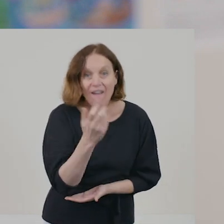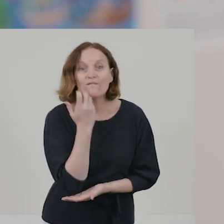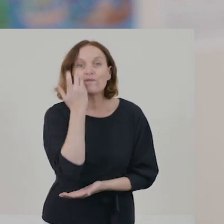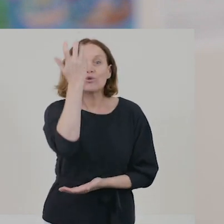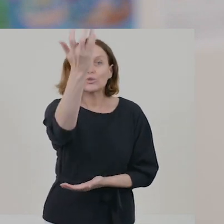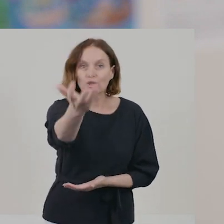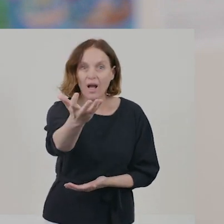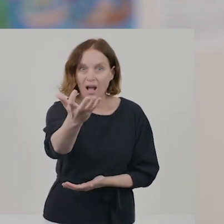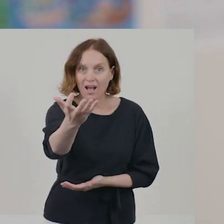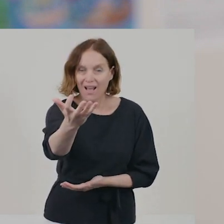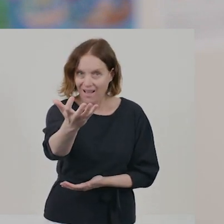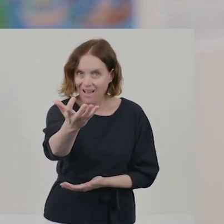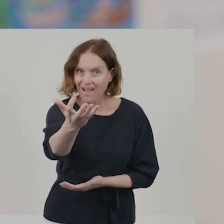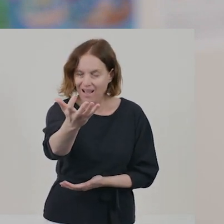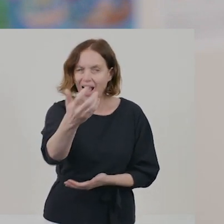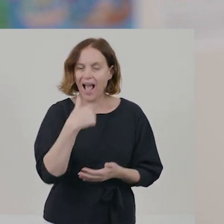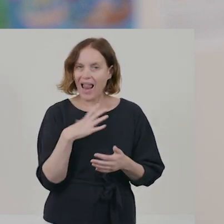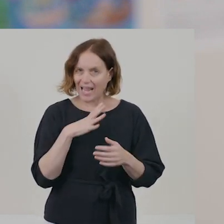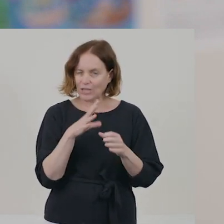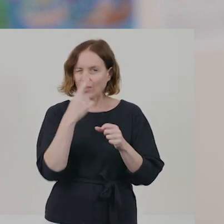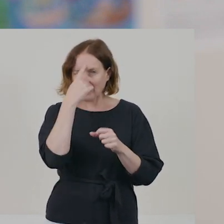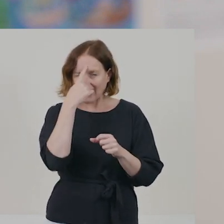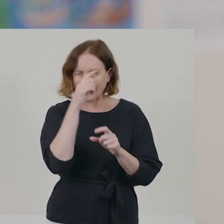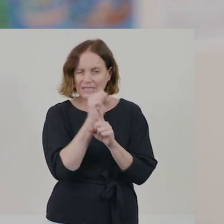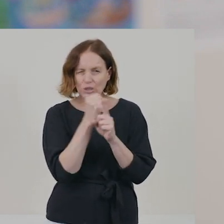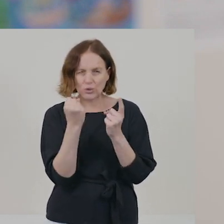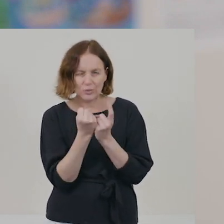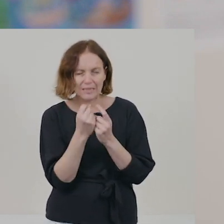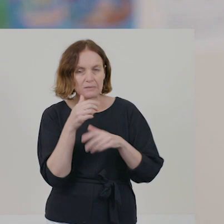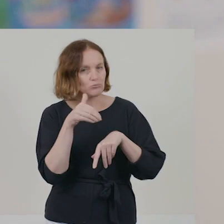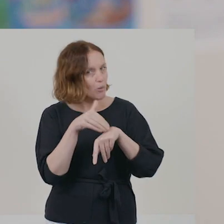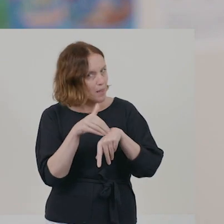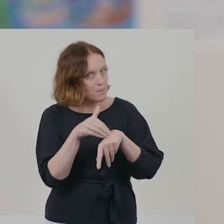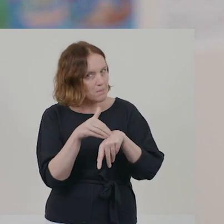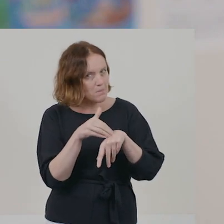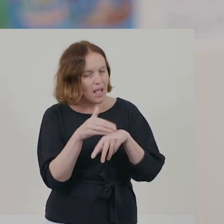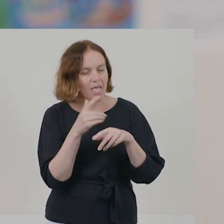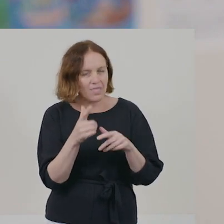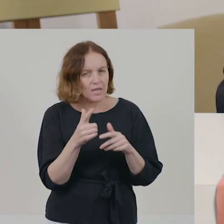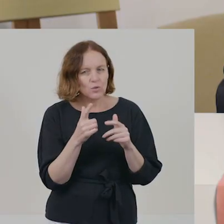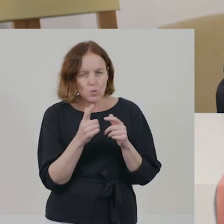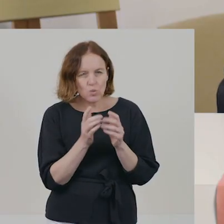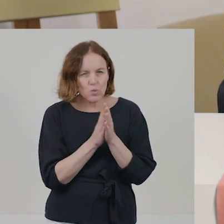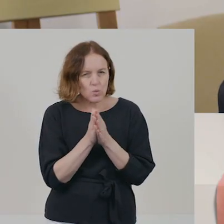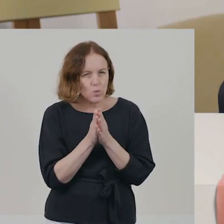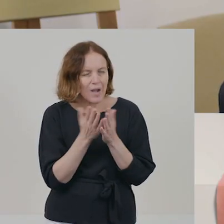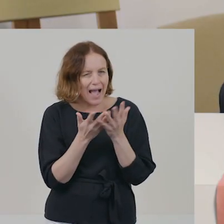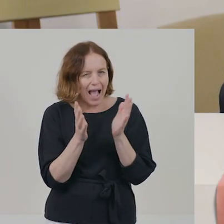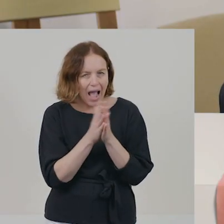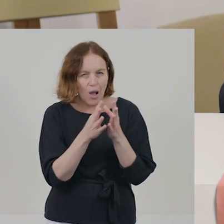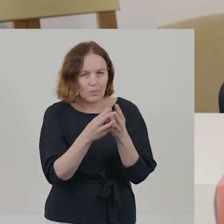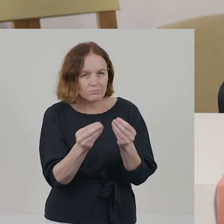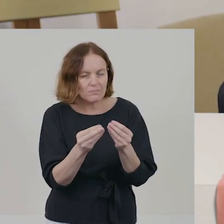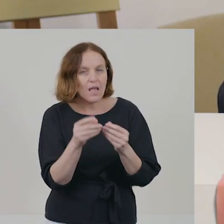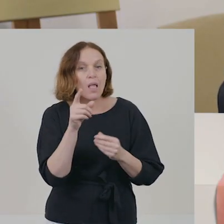main idea of my story, I need to create a situation that becomes problematic and builds tension. In this story,